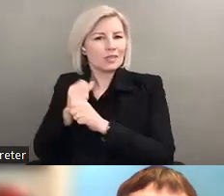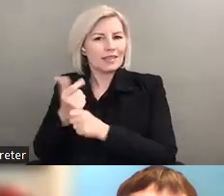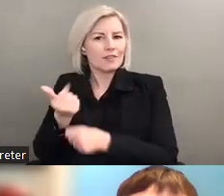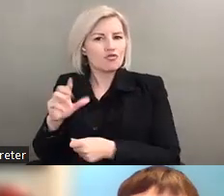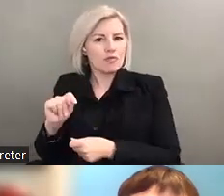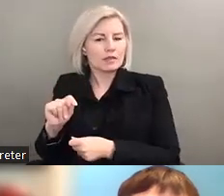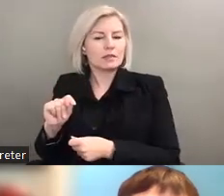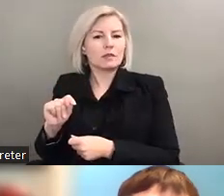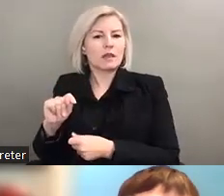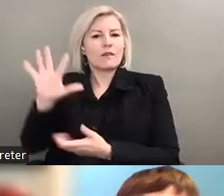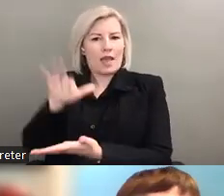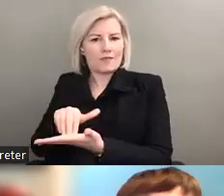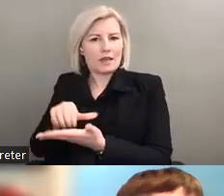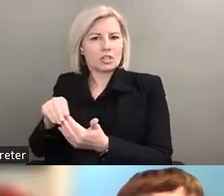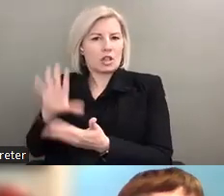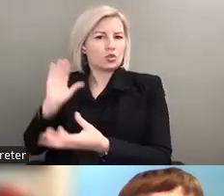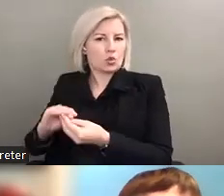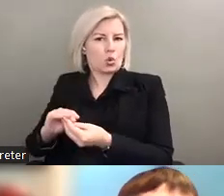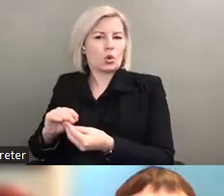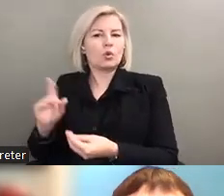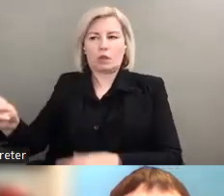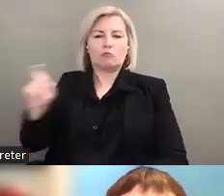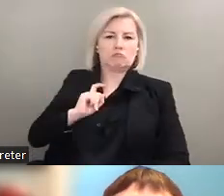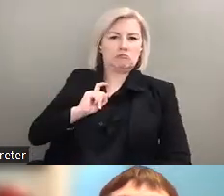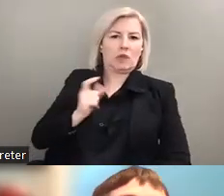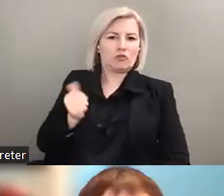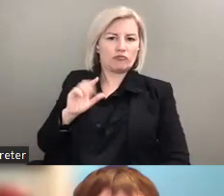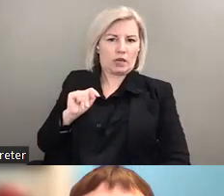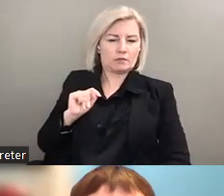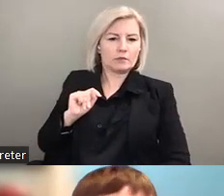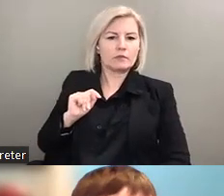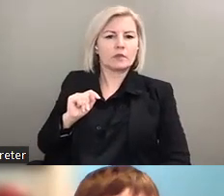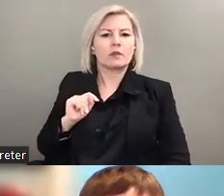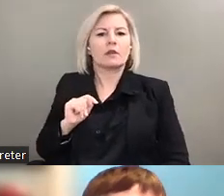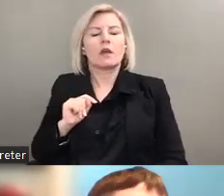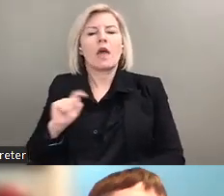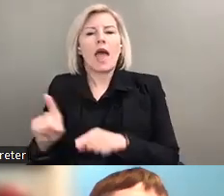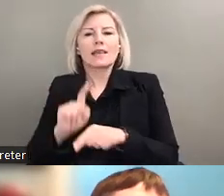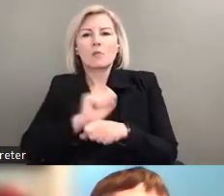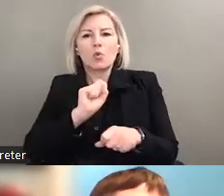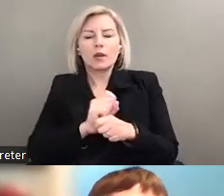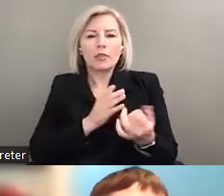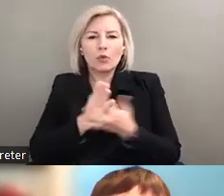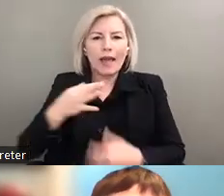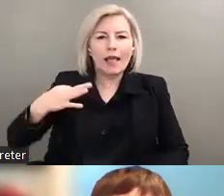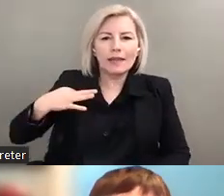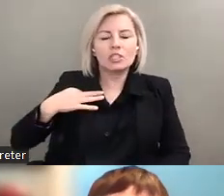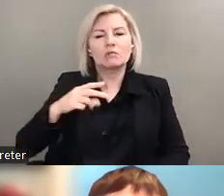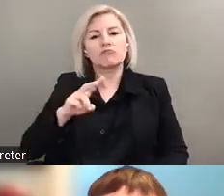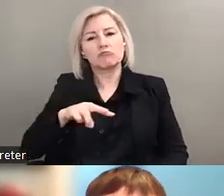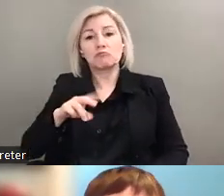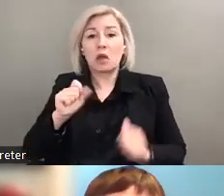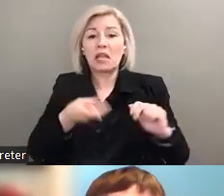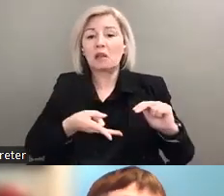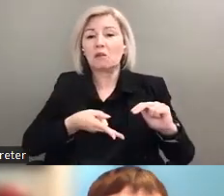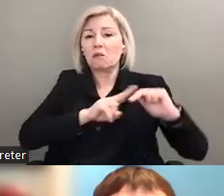of $5,000 total. If, as I'm working on my application, I decide that I can actually raise the